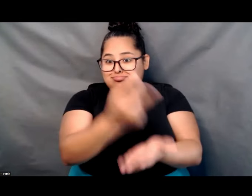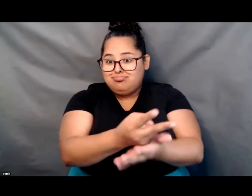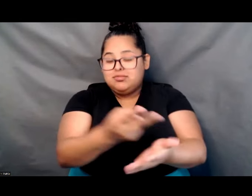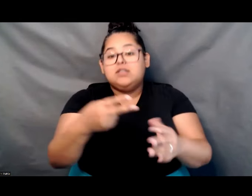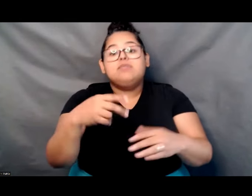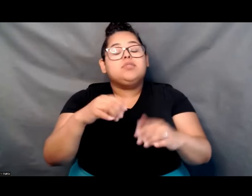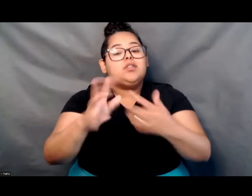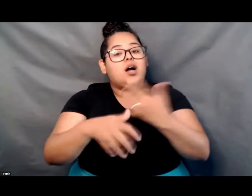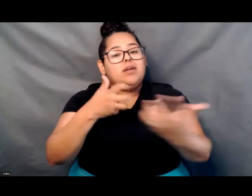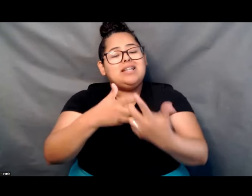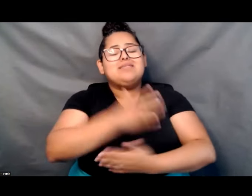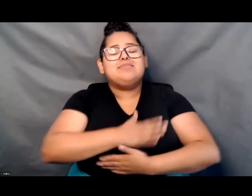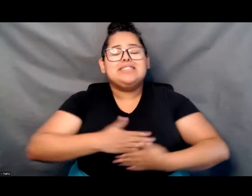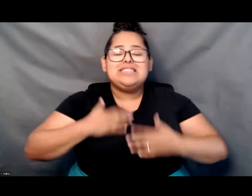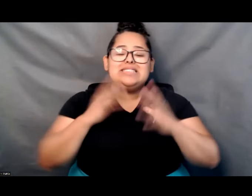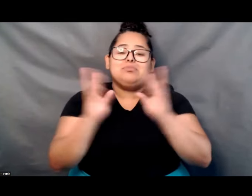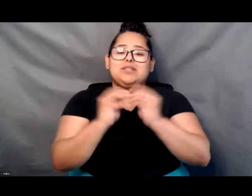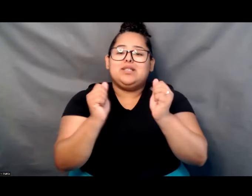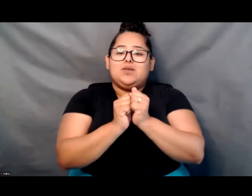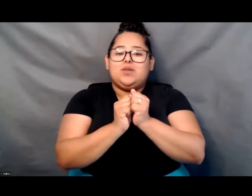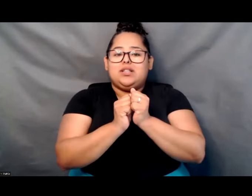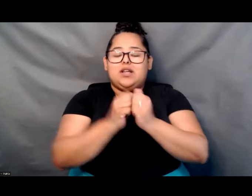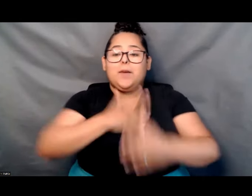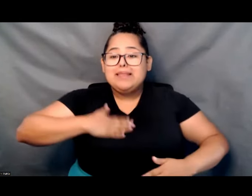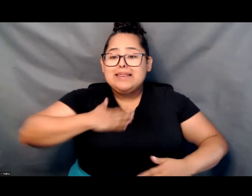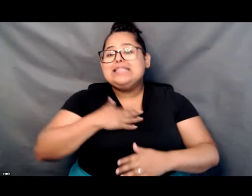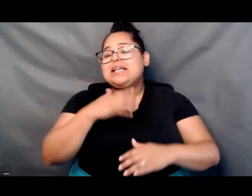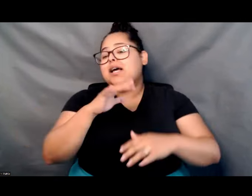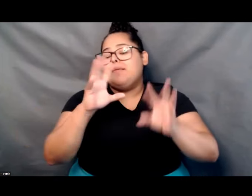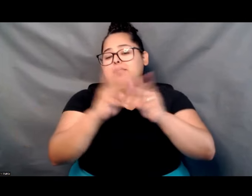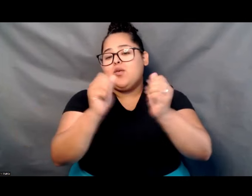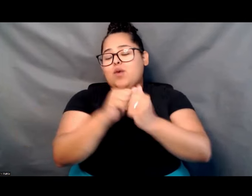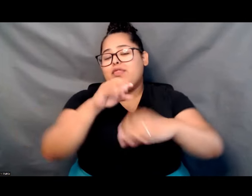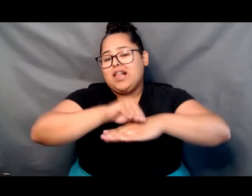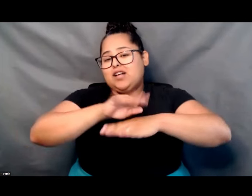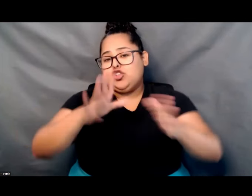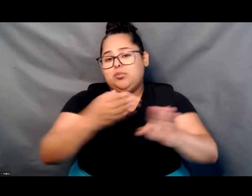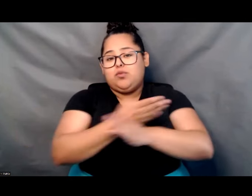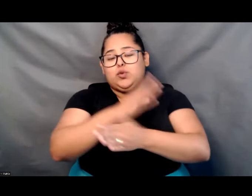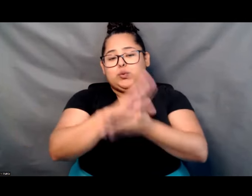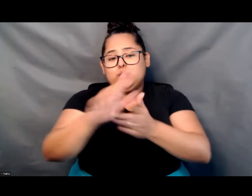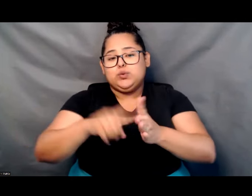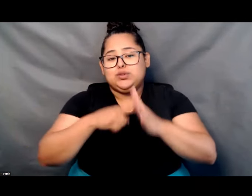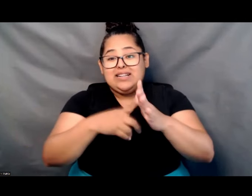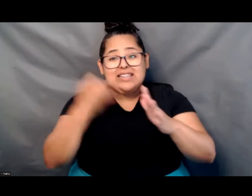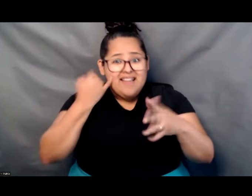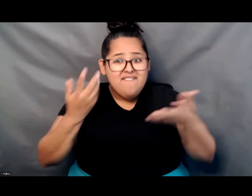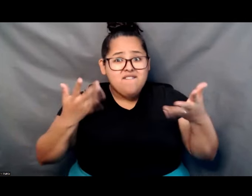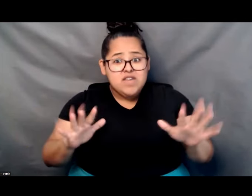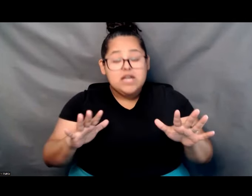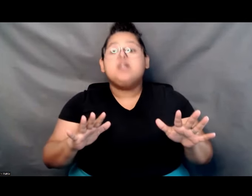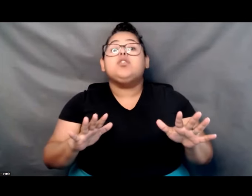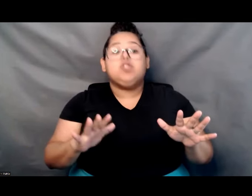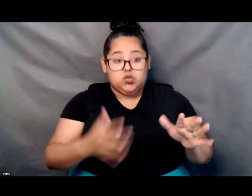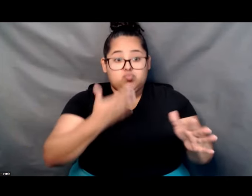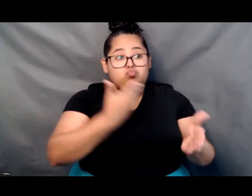sure to meet with your counselor before school starts. If you've already done that, make sure you've sent your accommodations to your